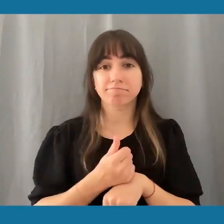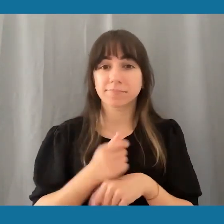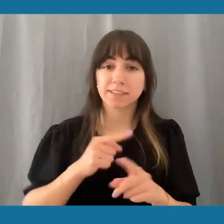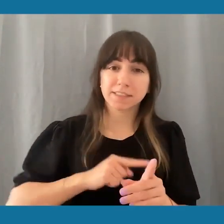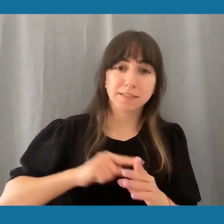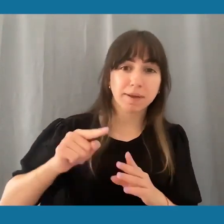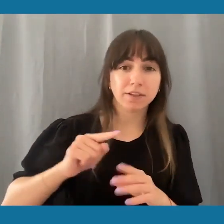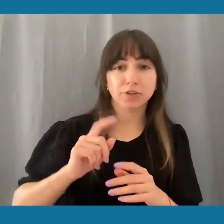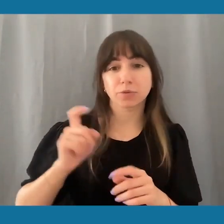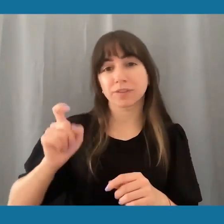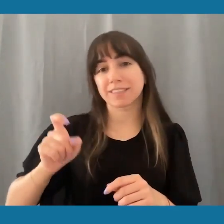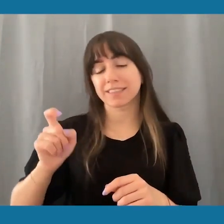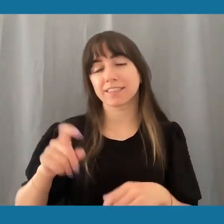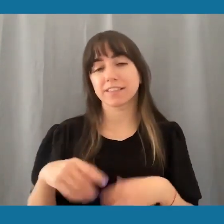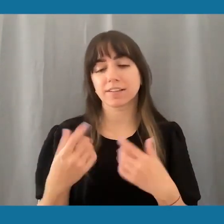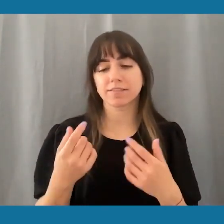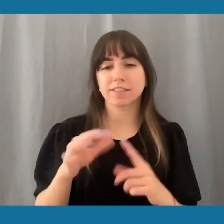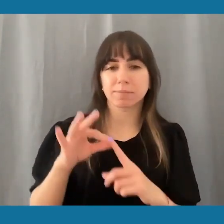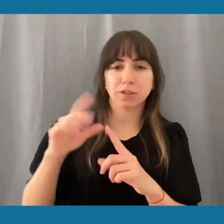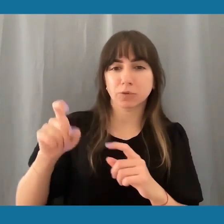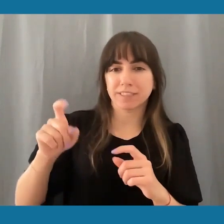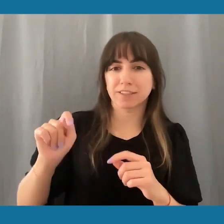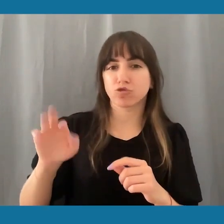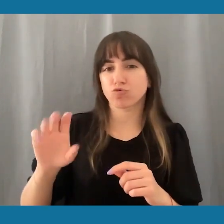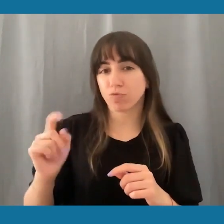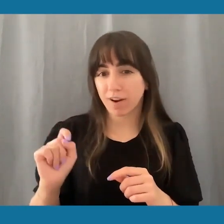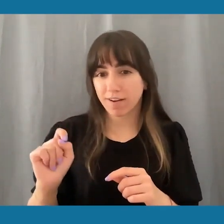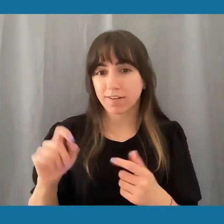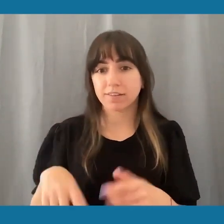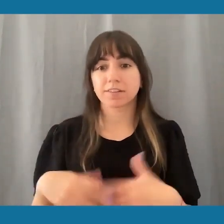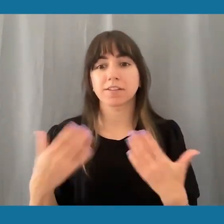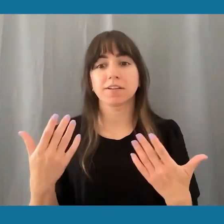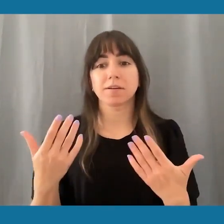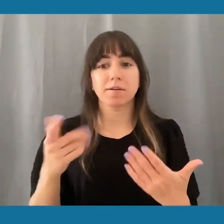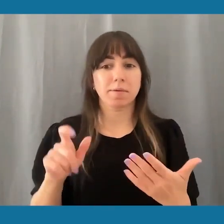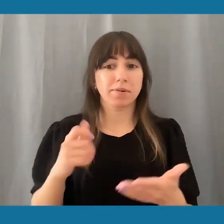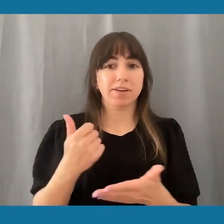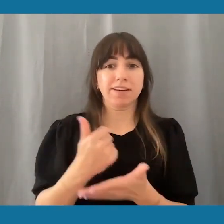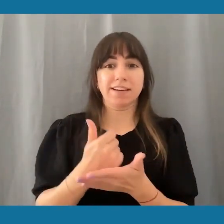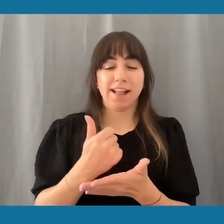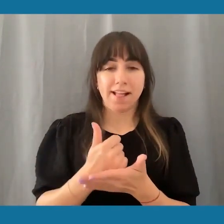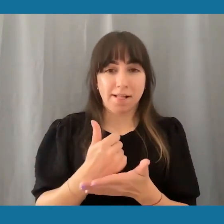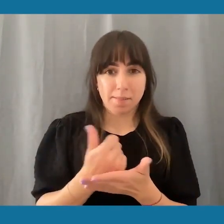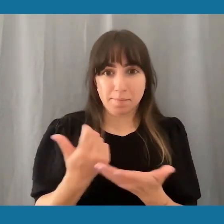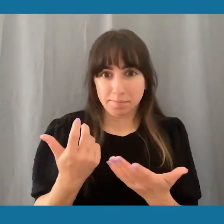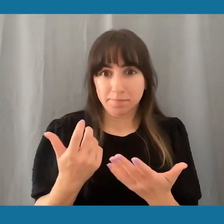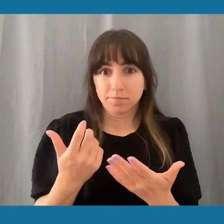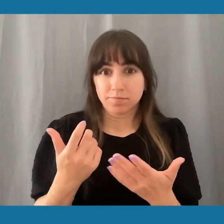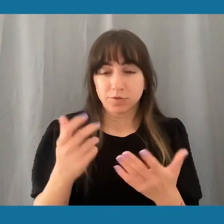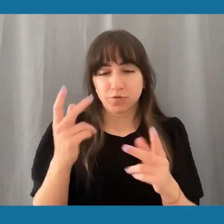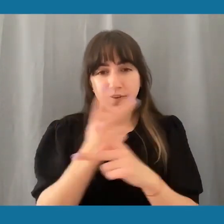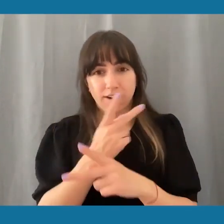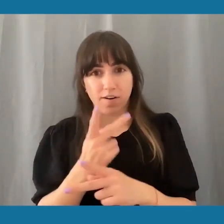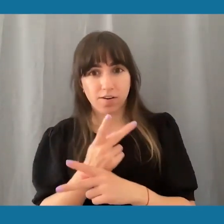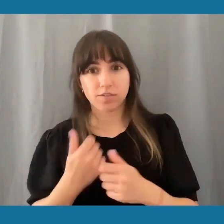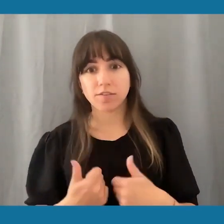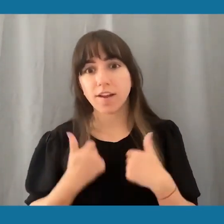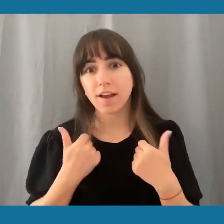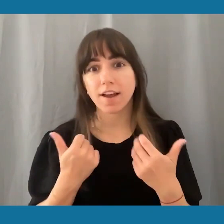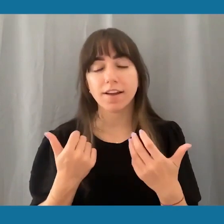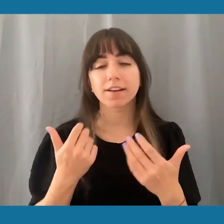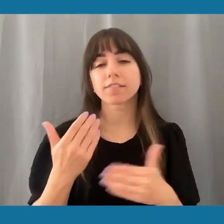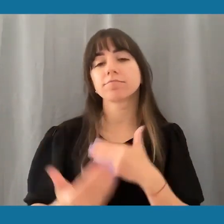help you navigate through life, or maybe you just need the technology to do it. This can even be used for funeral and burial.